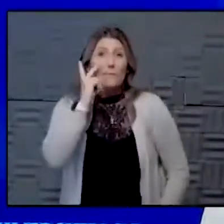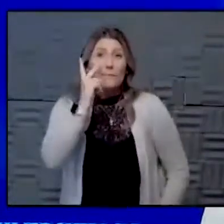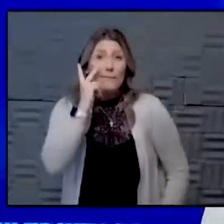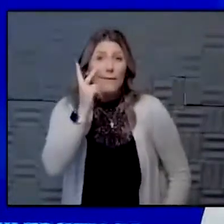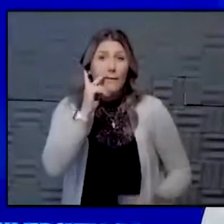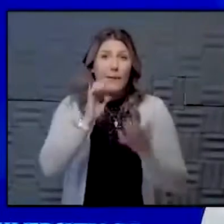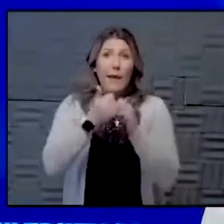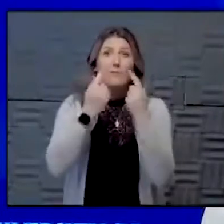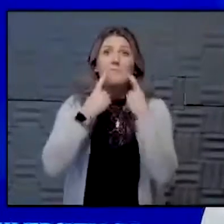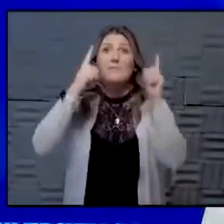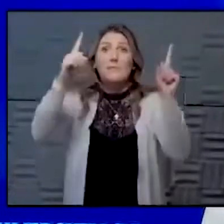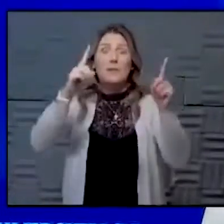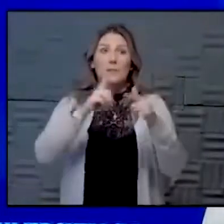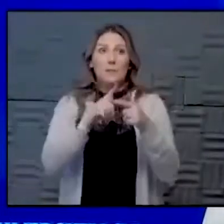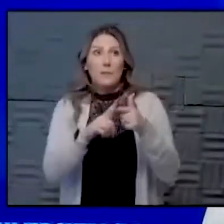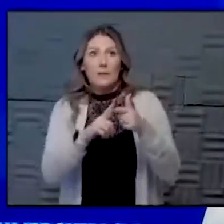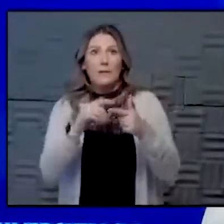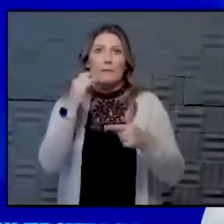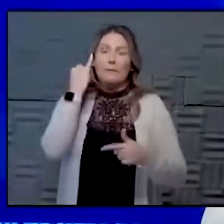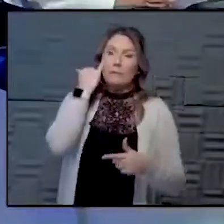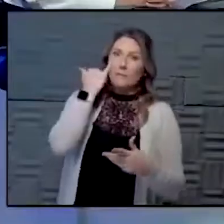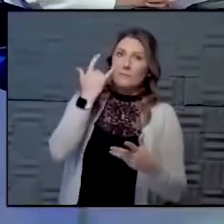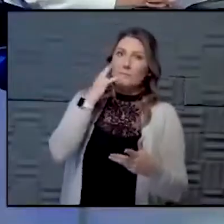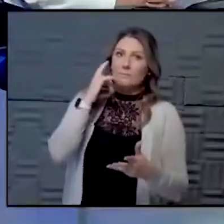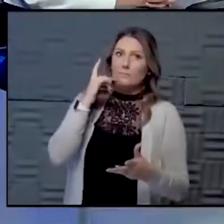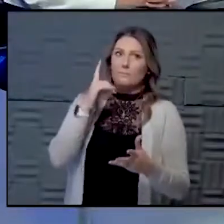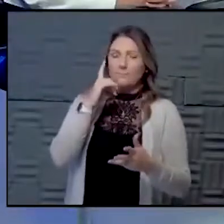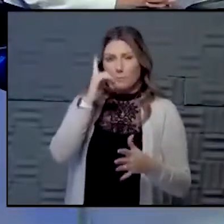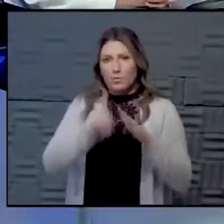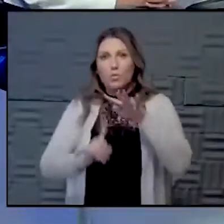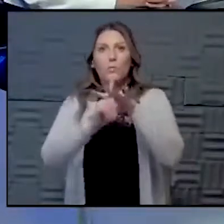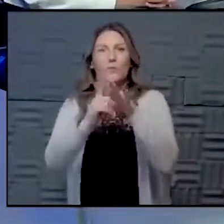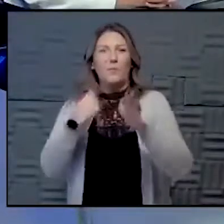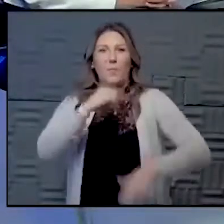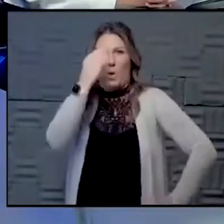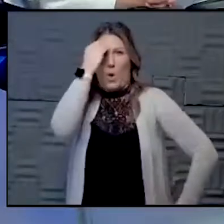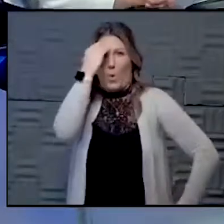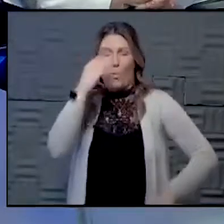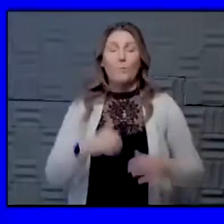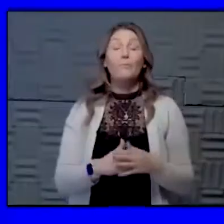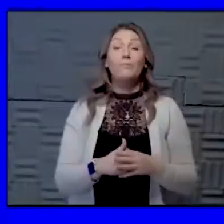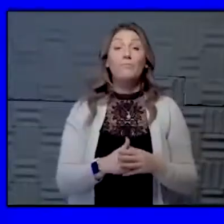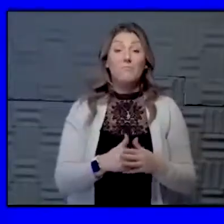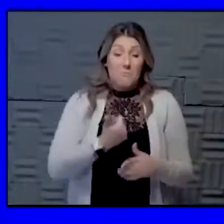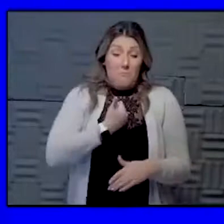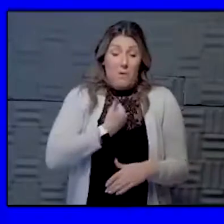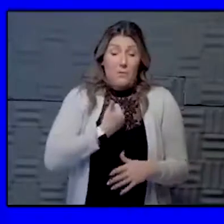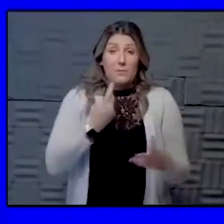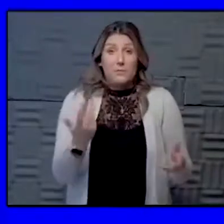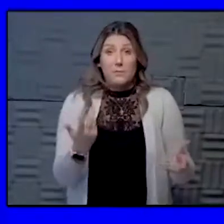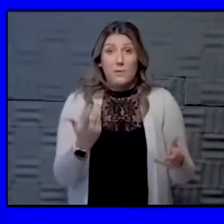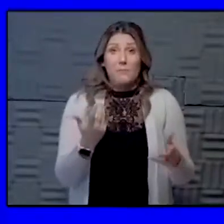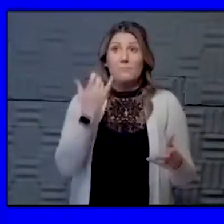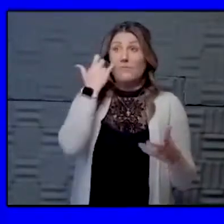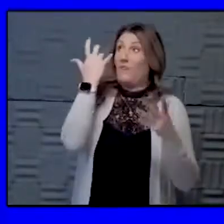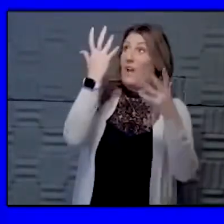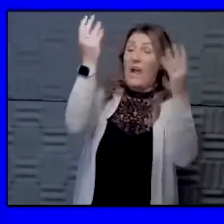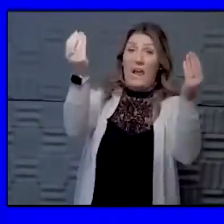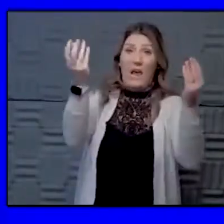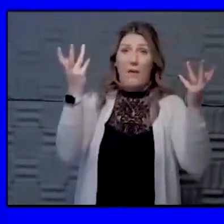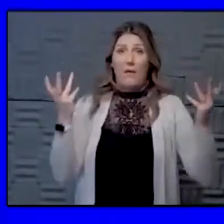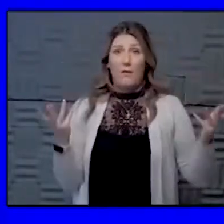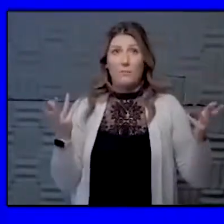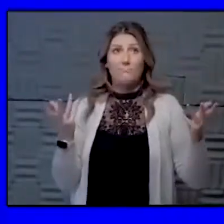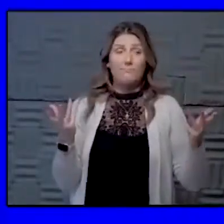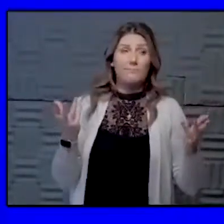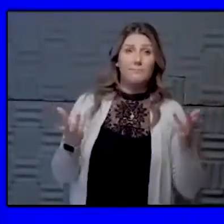in that situation, and then we'll know. And you know, for me, you know, a personal issue is if I go out into these places and I